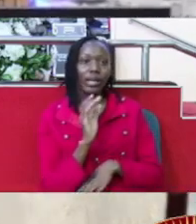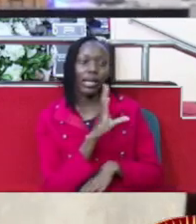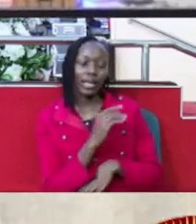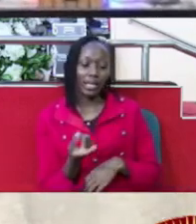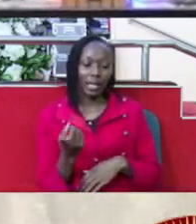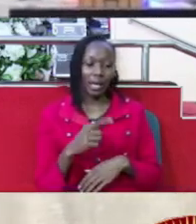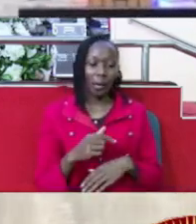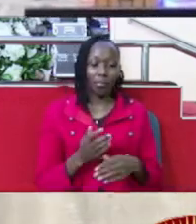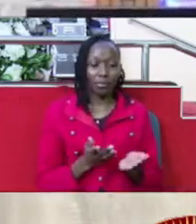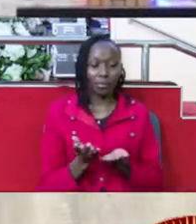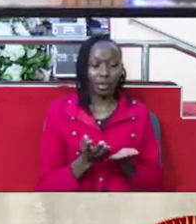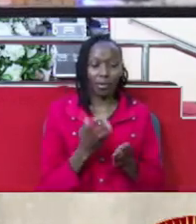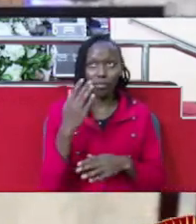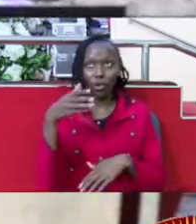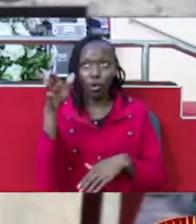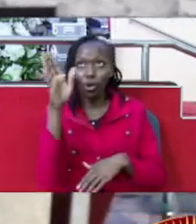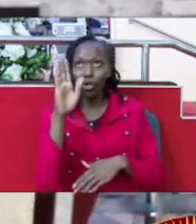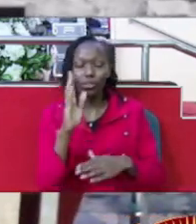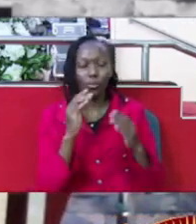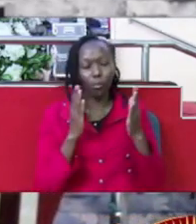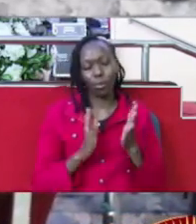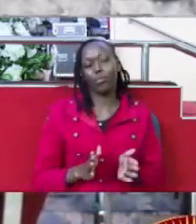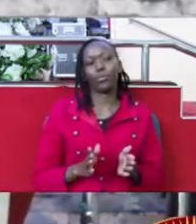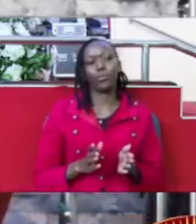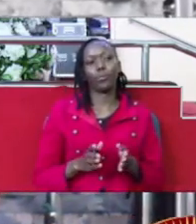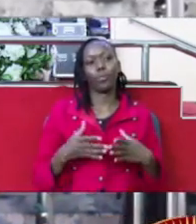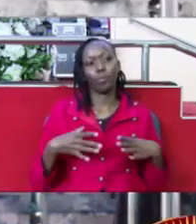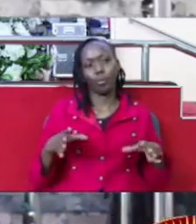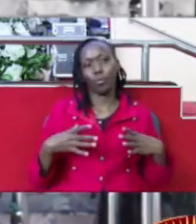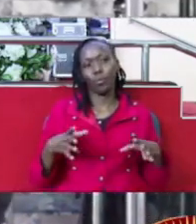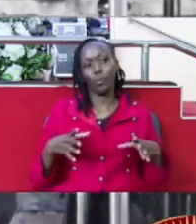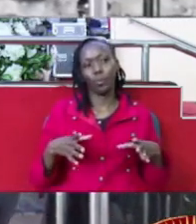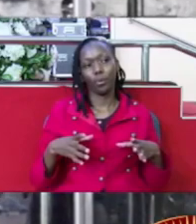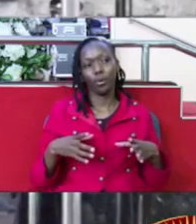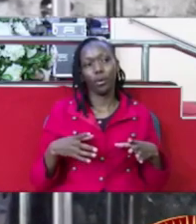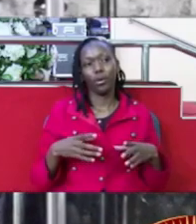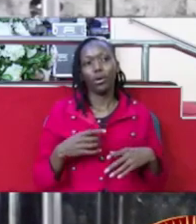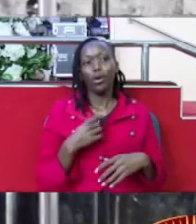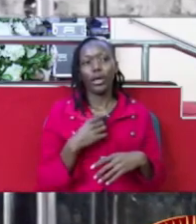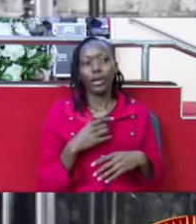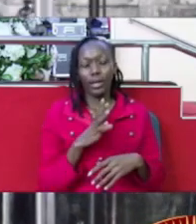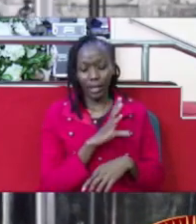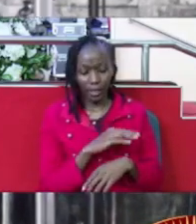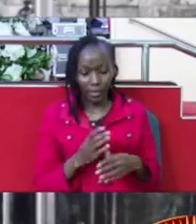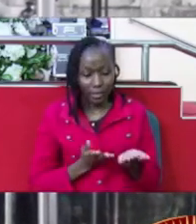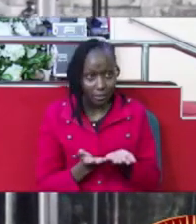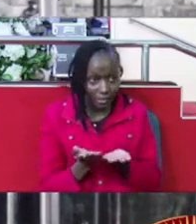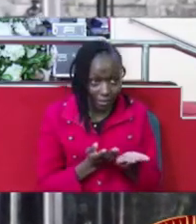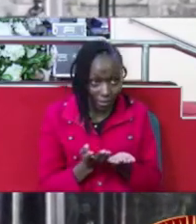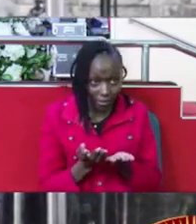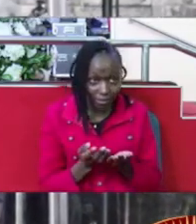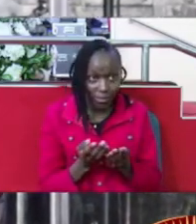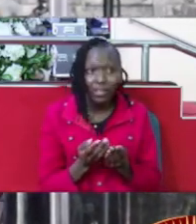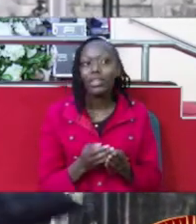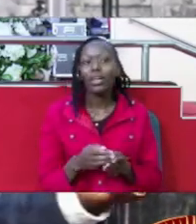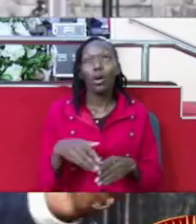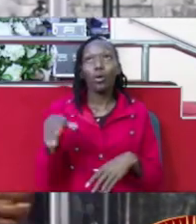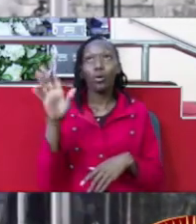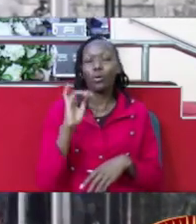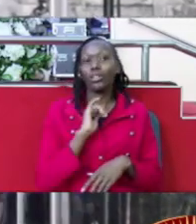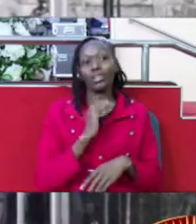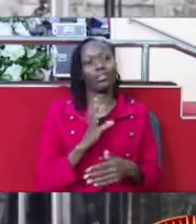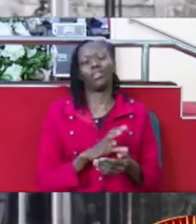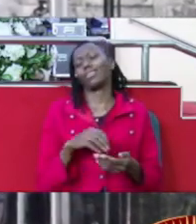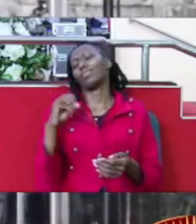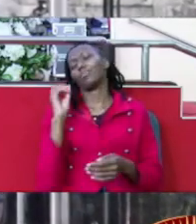come to serve God's people. Na tunaja kuwatumikia watu wa Mungu. And serving God is costly. Aha. Serving God is costly.